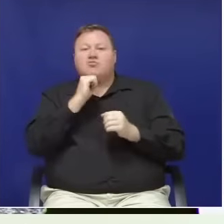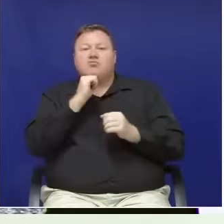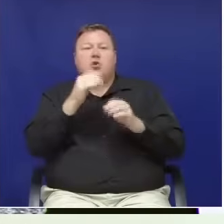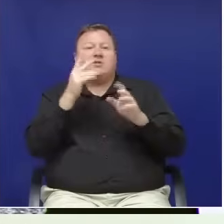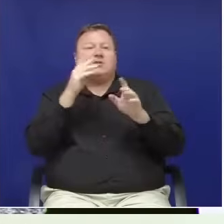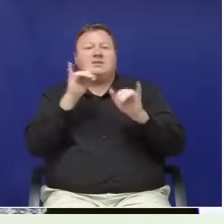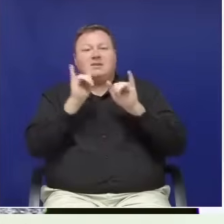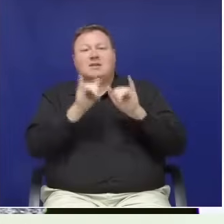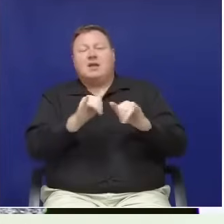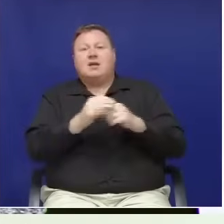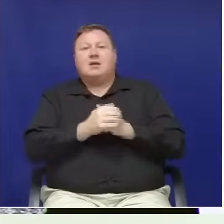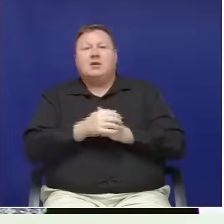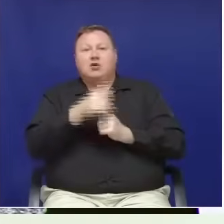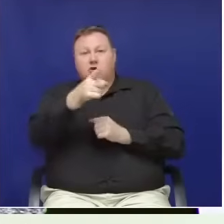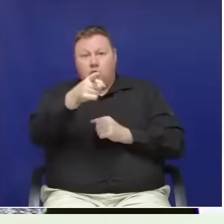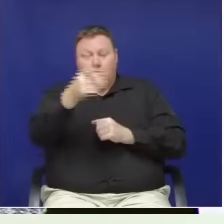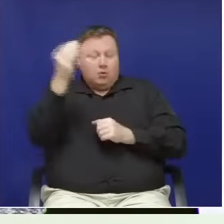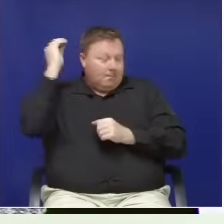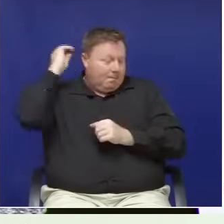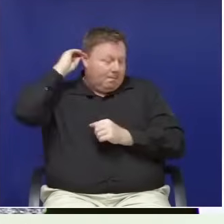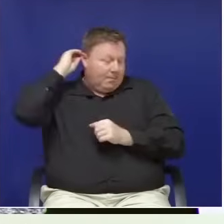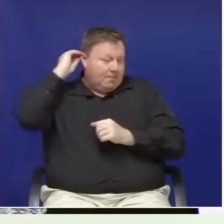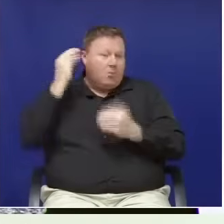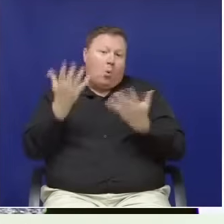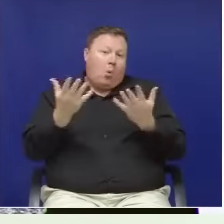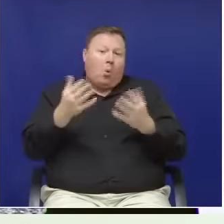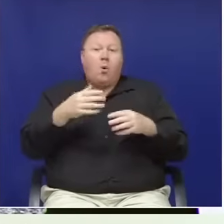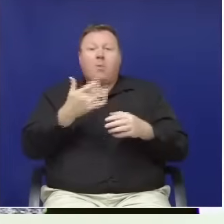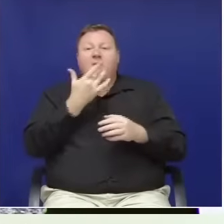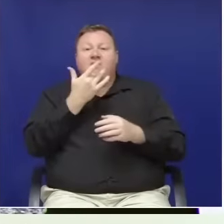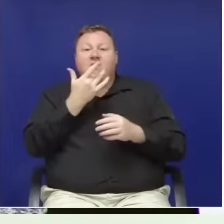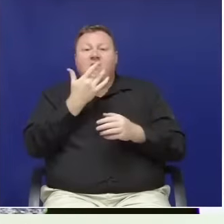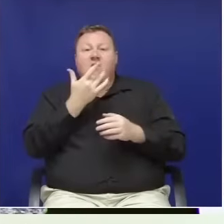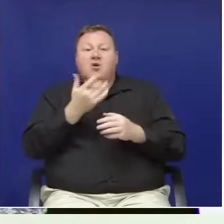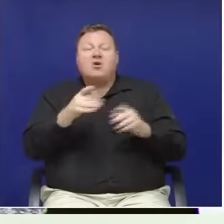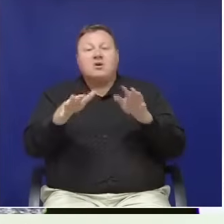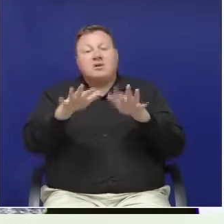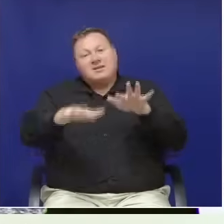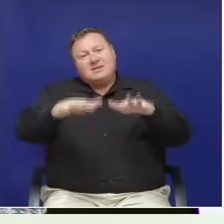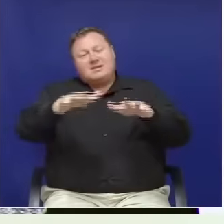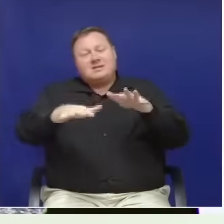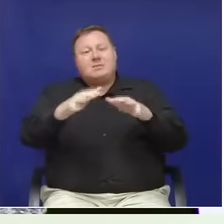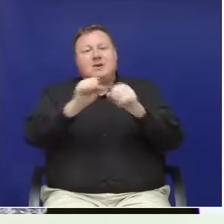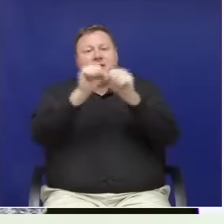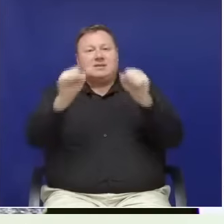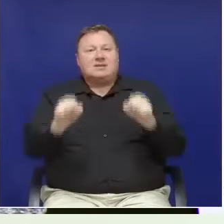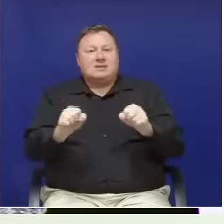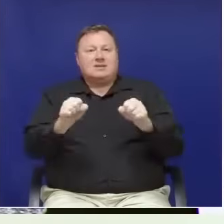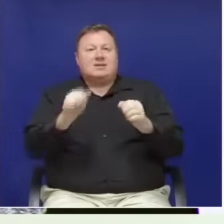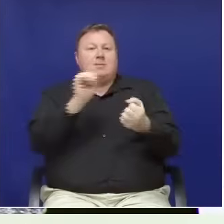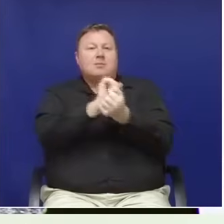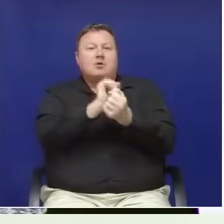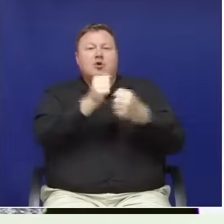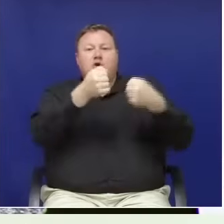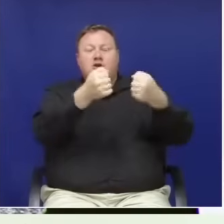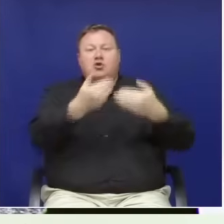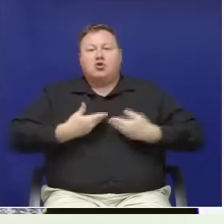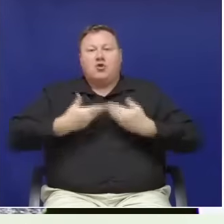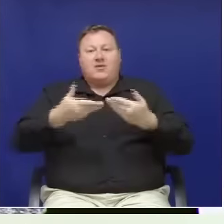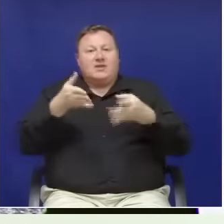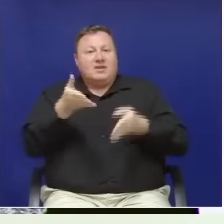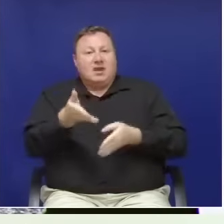or be in favour of adopting a similar system for correctional services here, obviously with the cooperation of